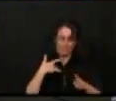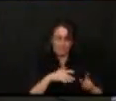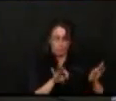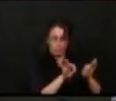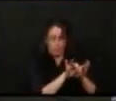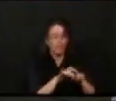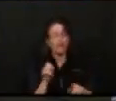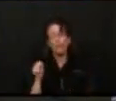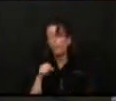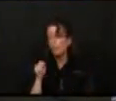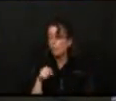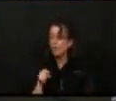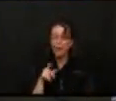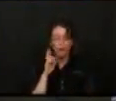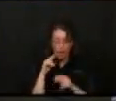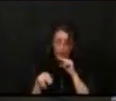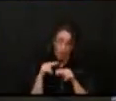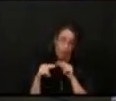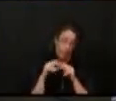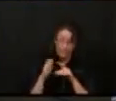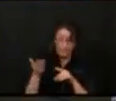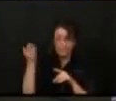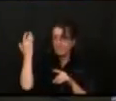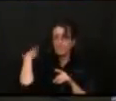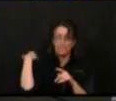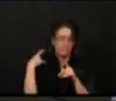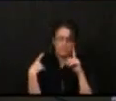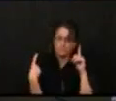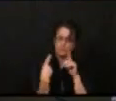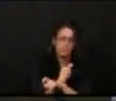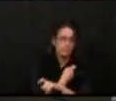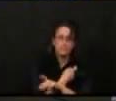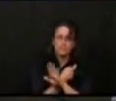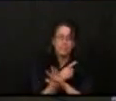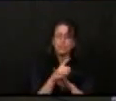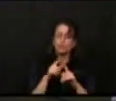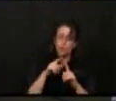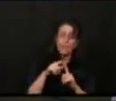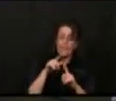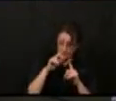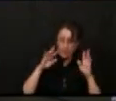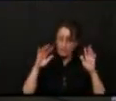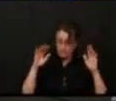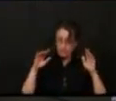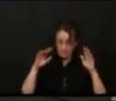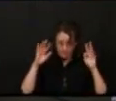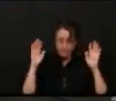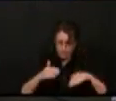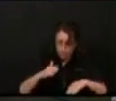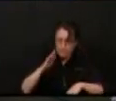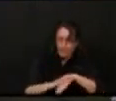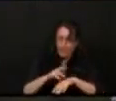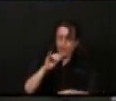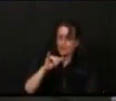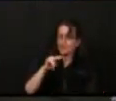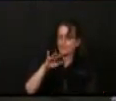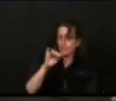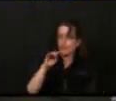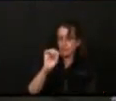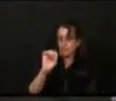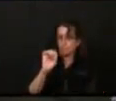appraiser board. I mean, this was negotiated quite a number of years ago, but it's an income approach to establishing